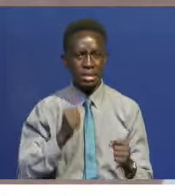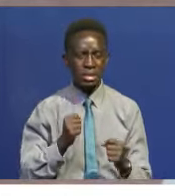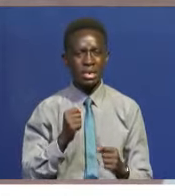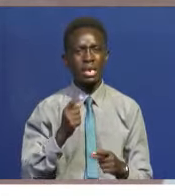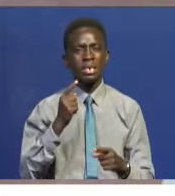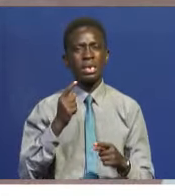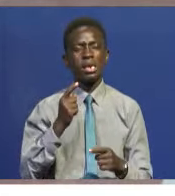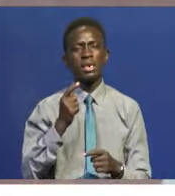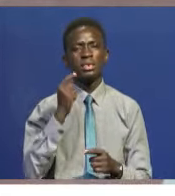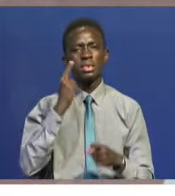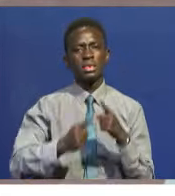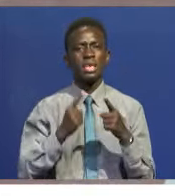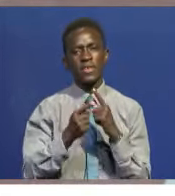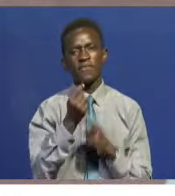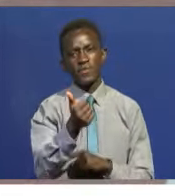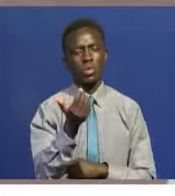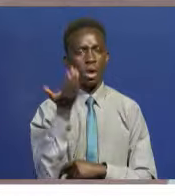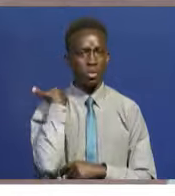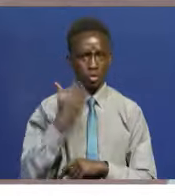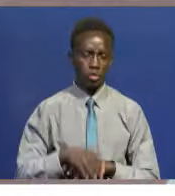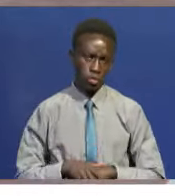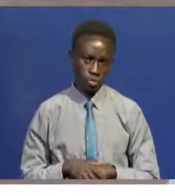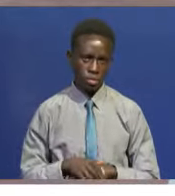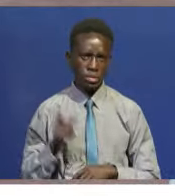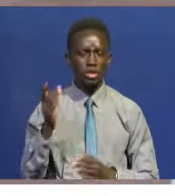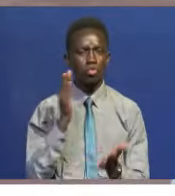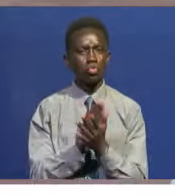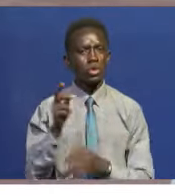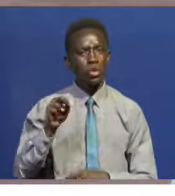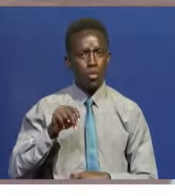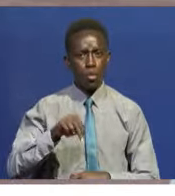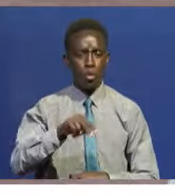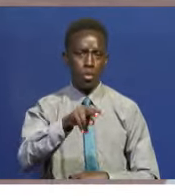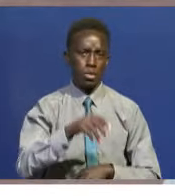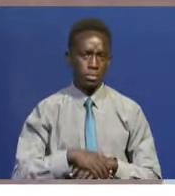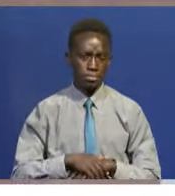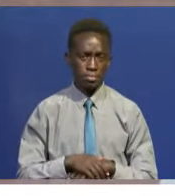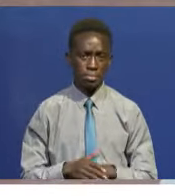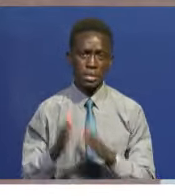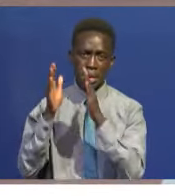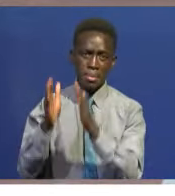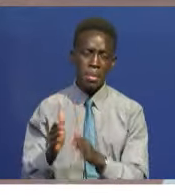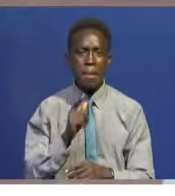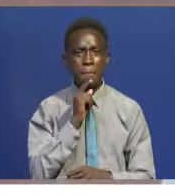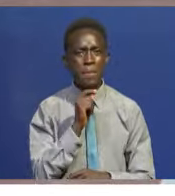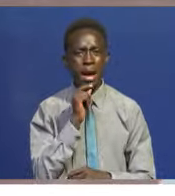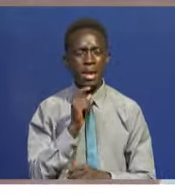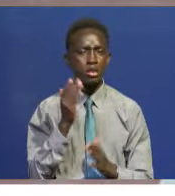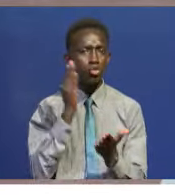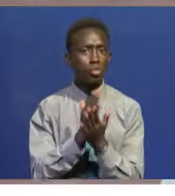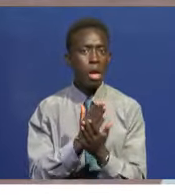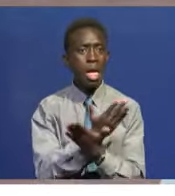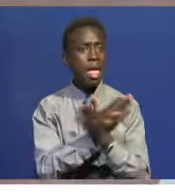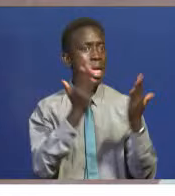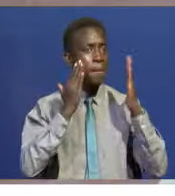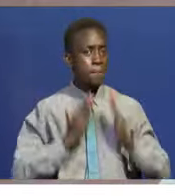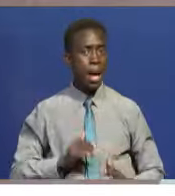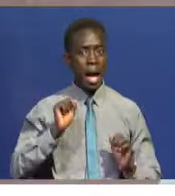few years ago, he was walking on foot, a man who perhaps could never have been recognized by